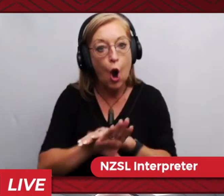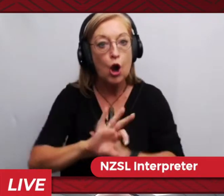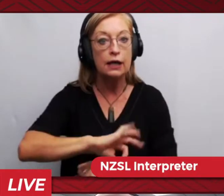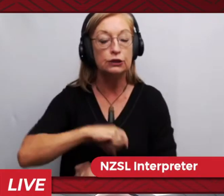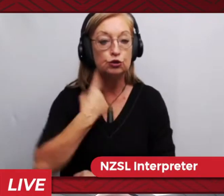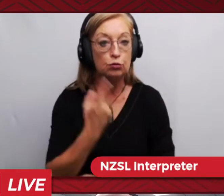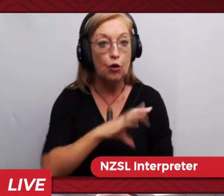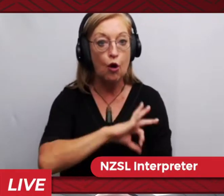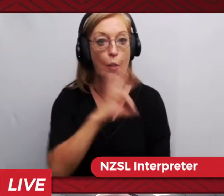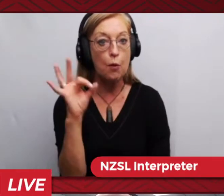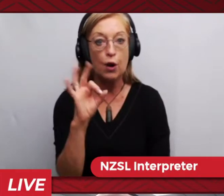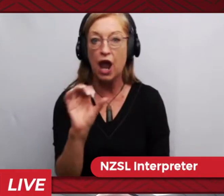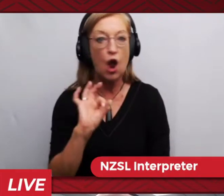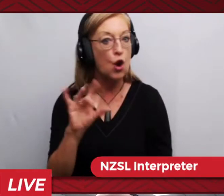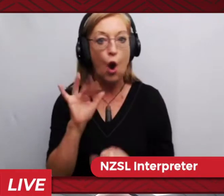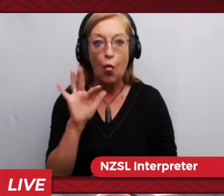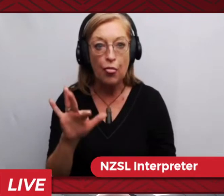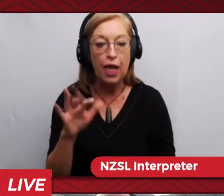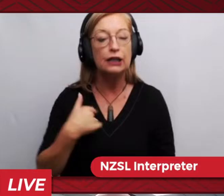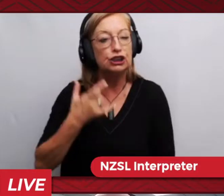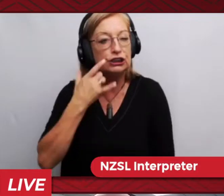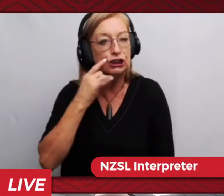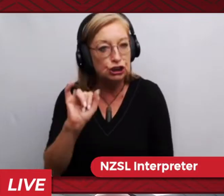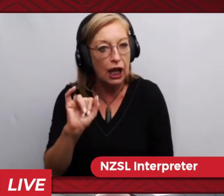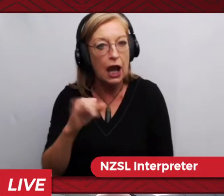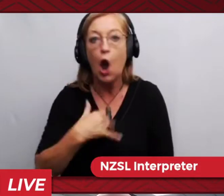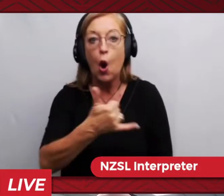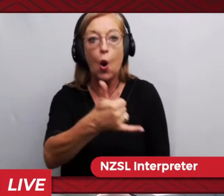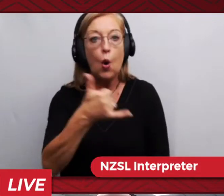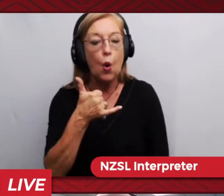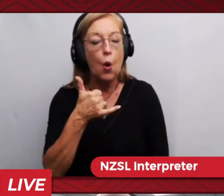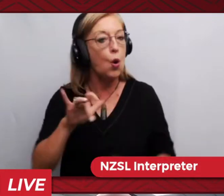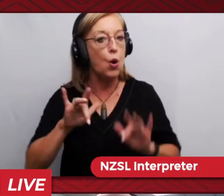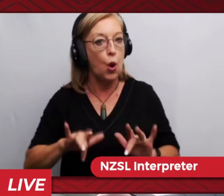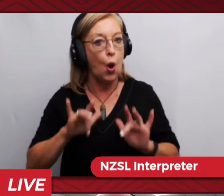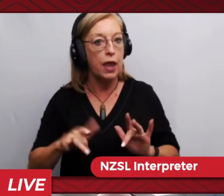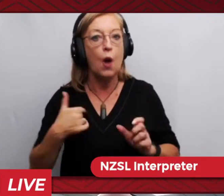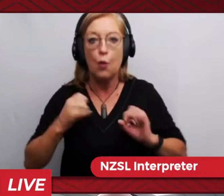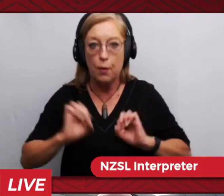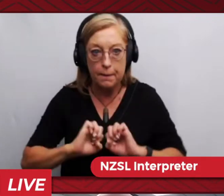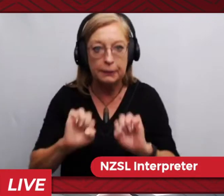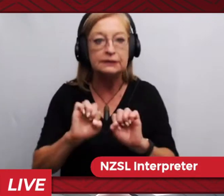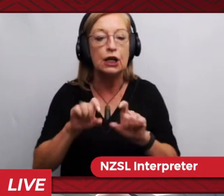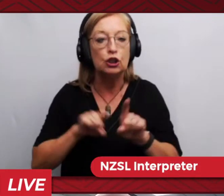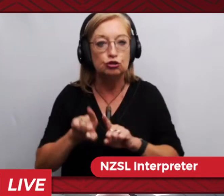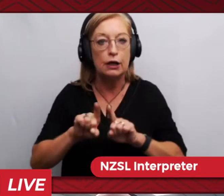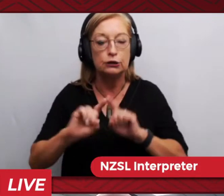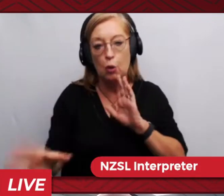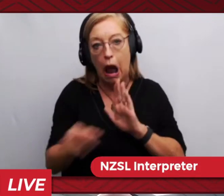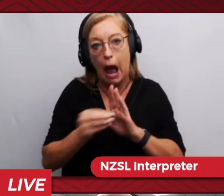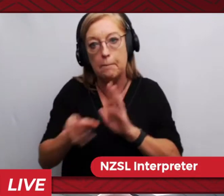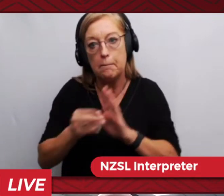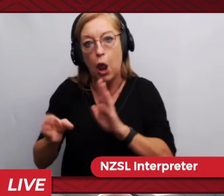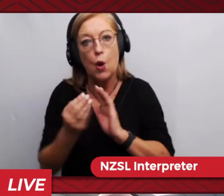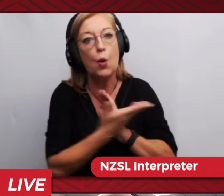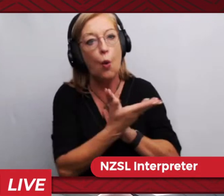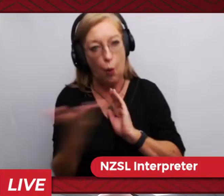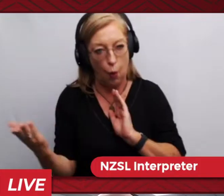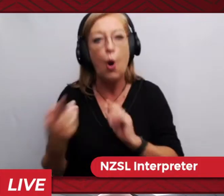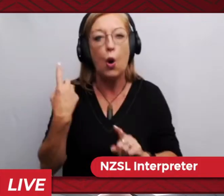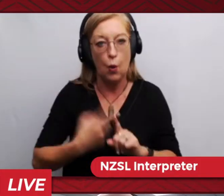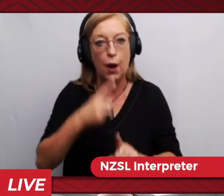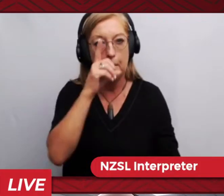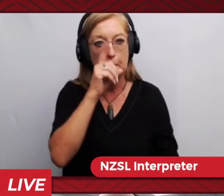there, please just keep checking rather than calling us. We will be busy trying to get them uploaded as fast as we can.